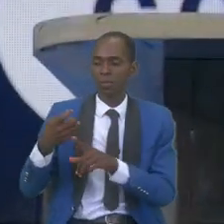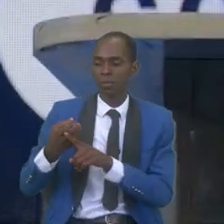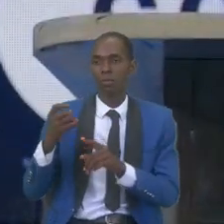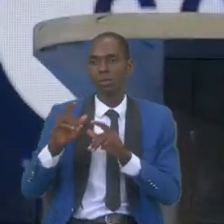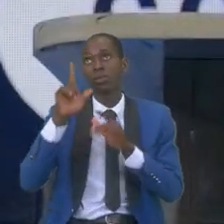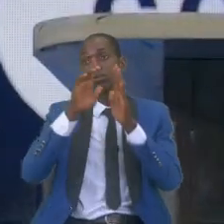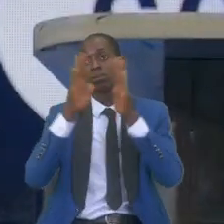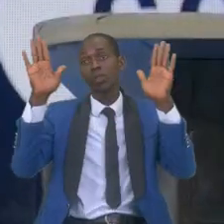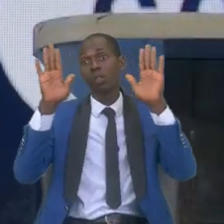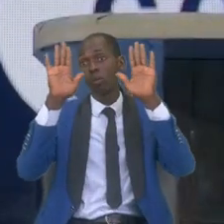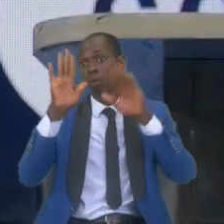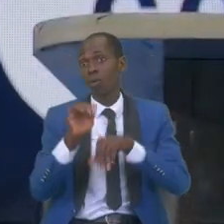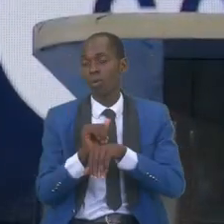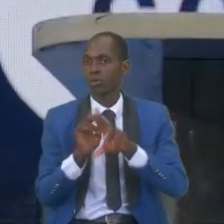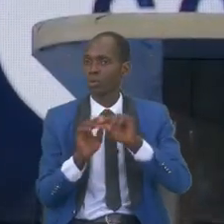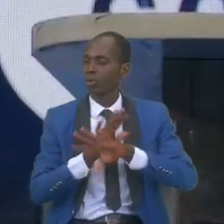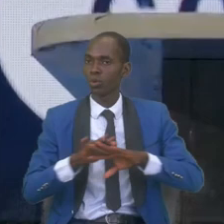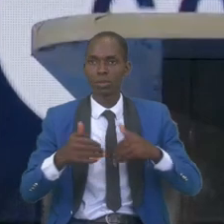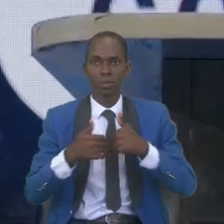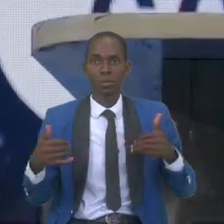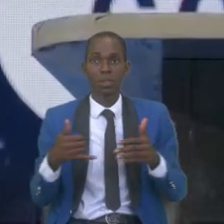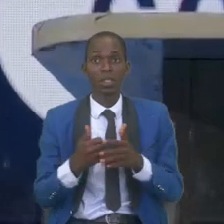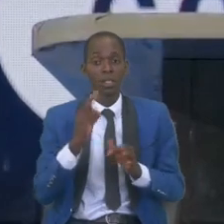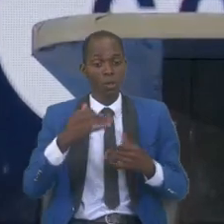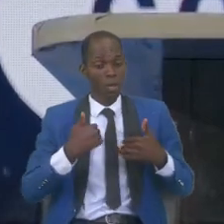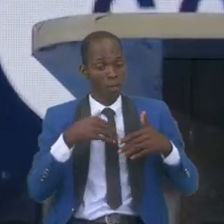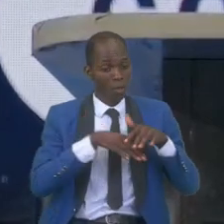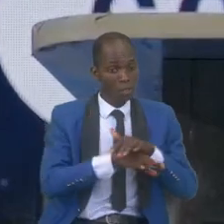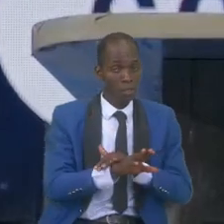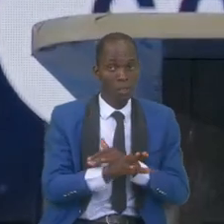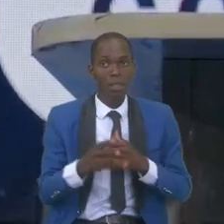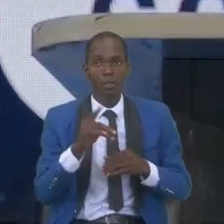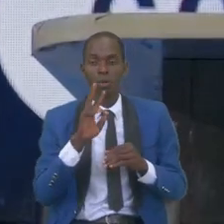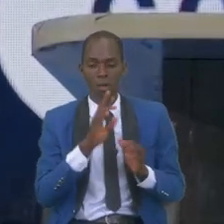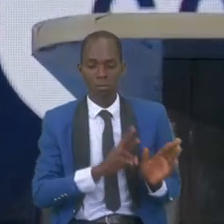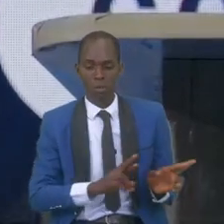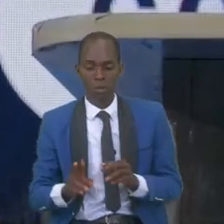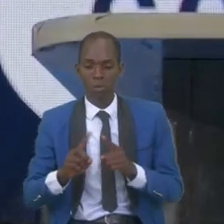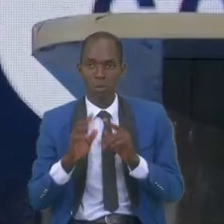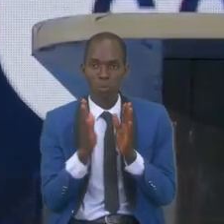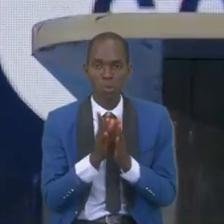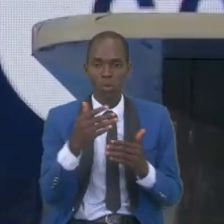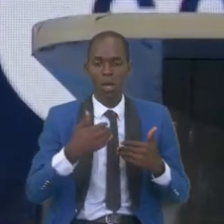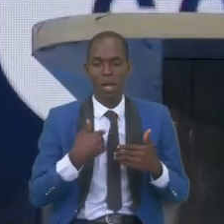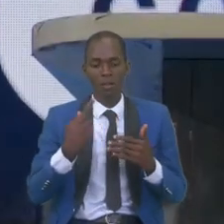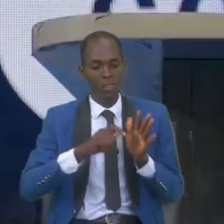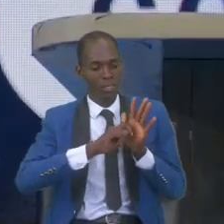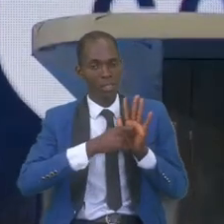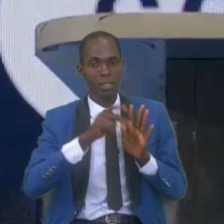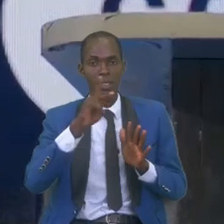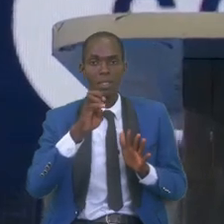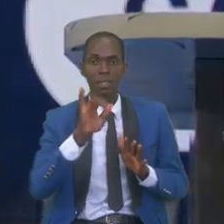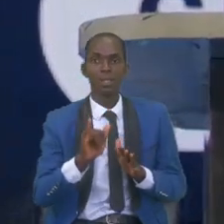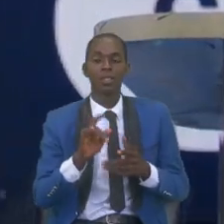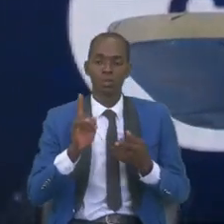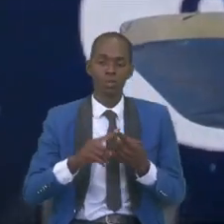And then after you have entered, you are now ready. And you want to pray, and you have the key. You want to have the key into the